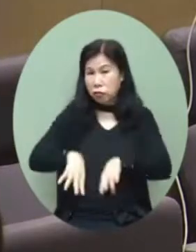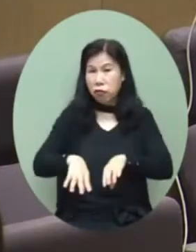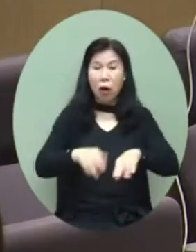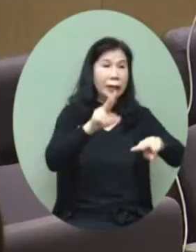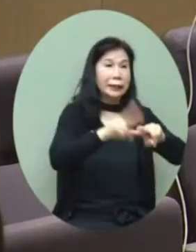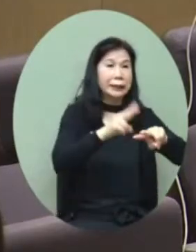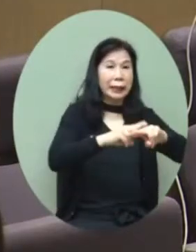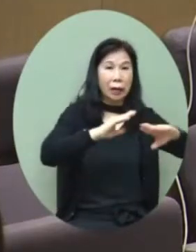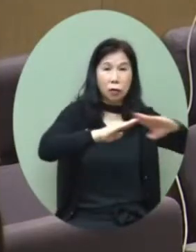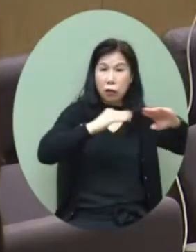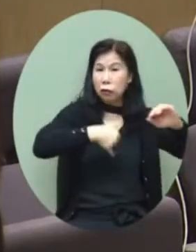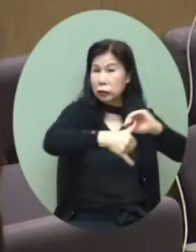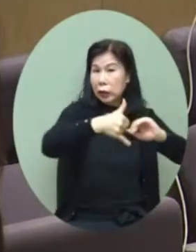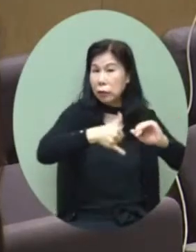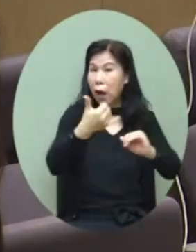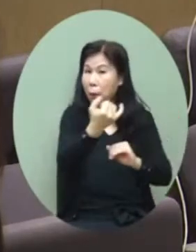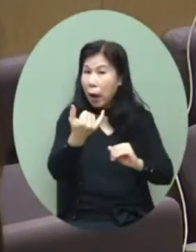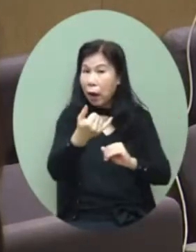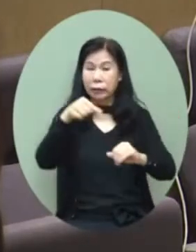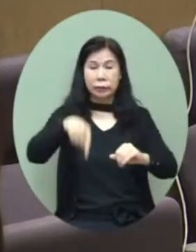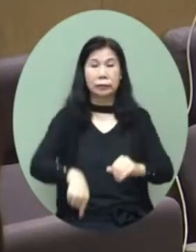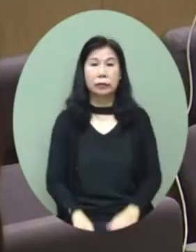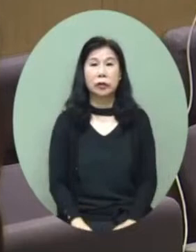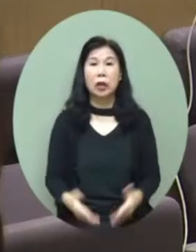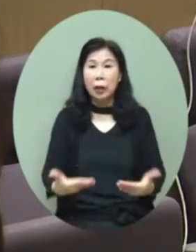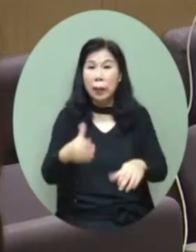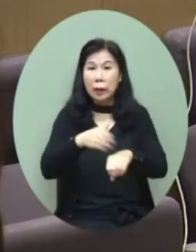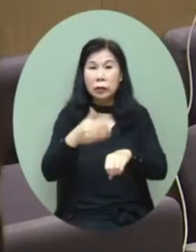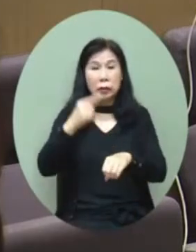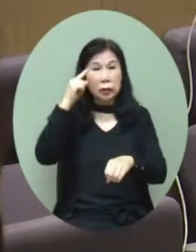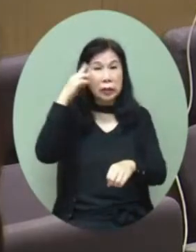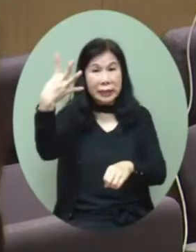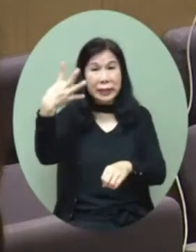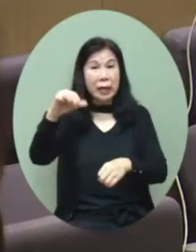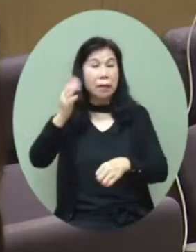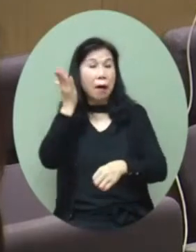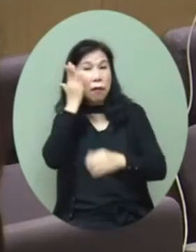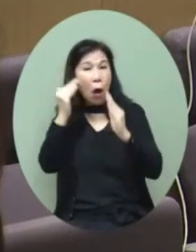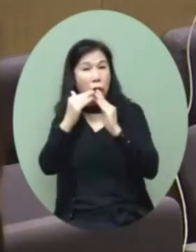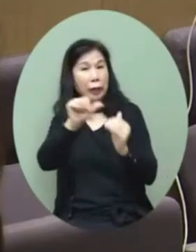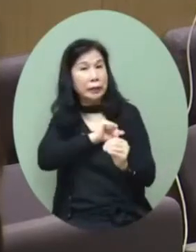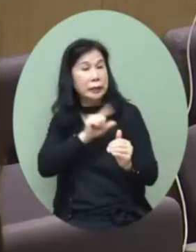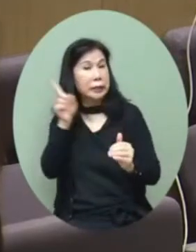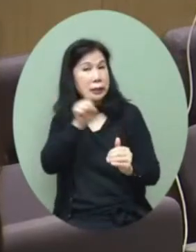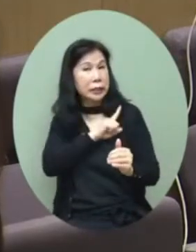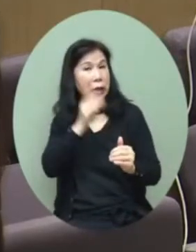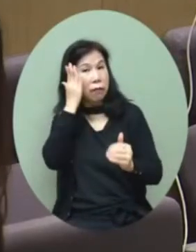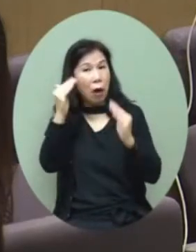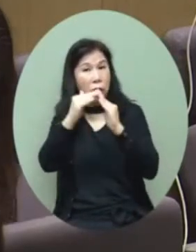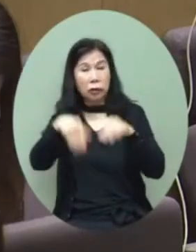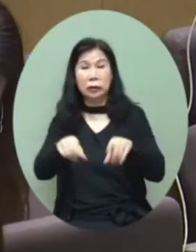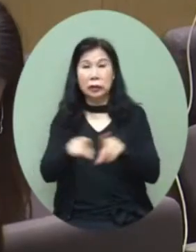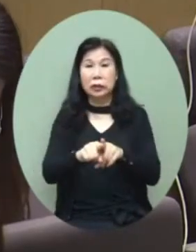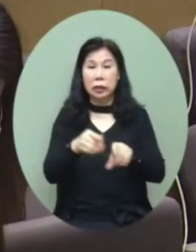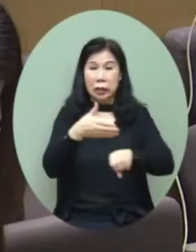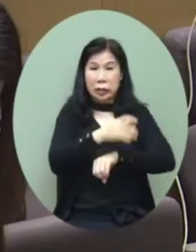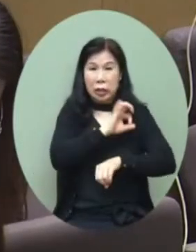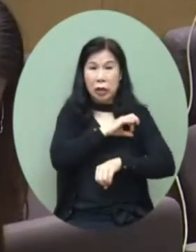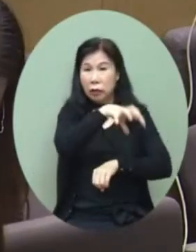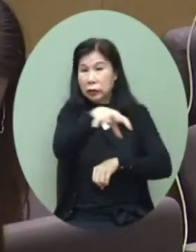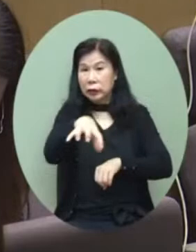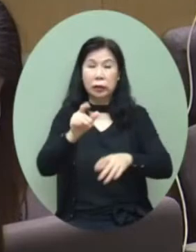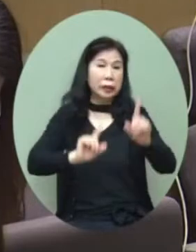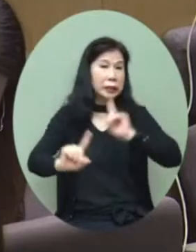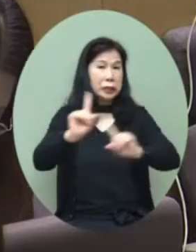measures guarding against importation of imported cases. Does it mean that you have given up connection with the